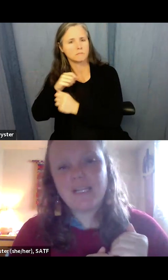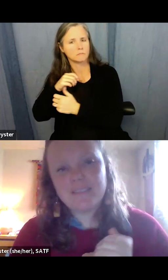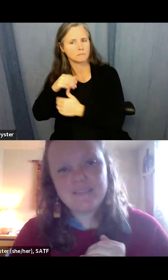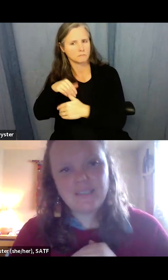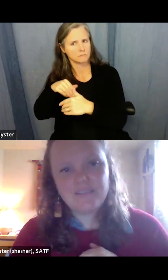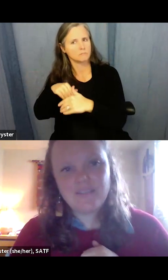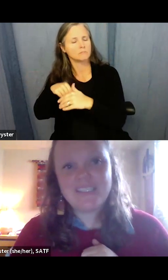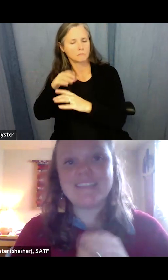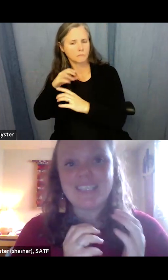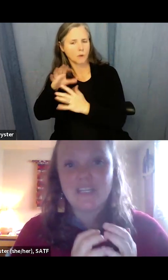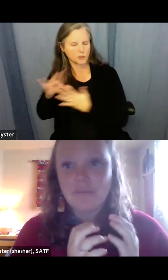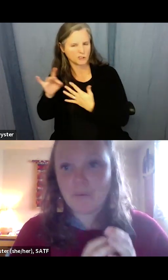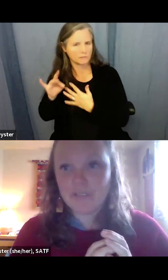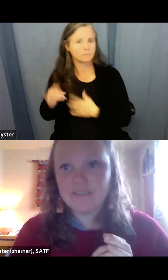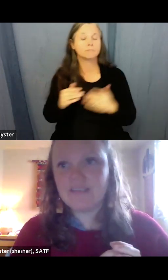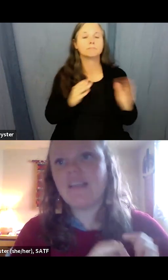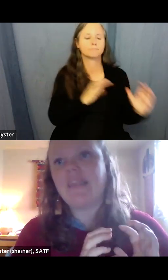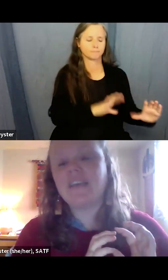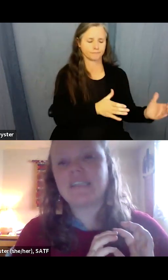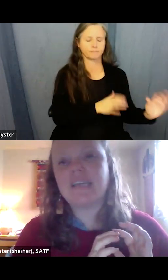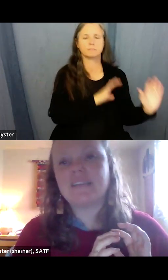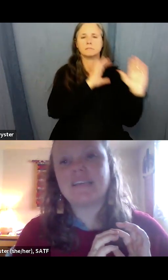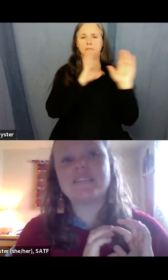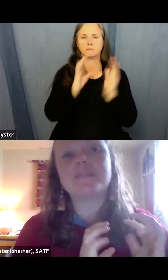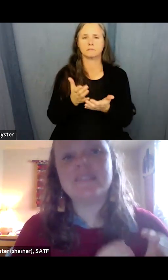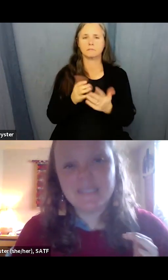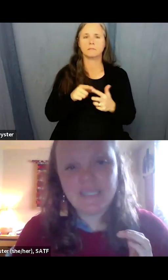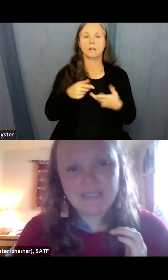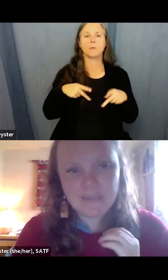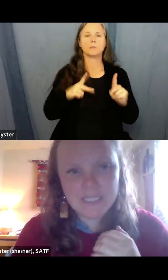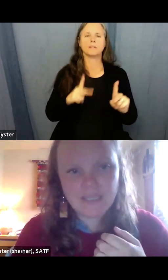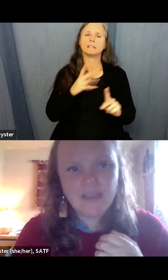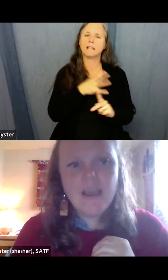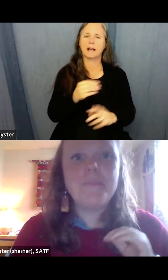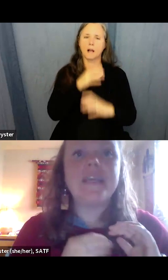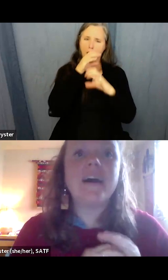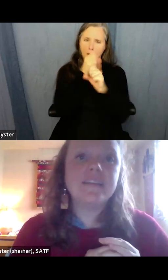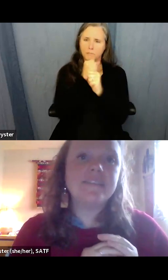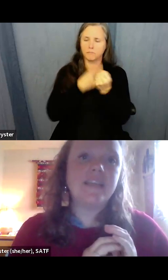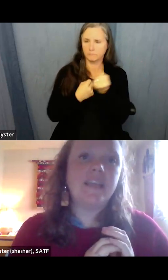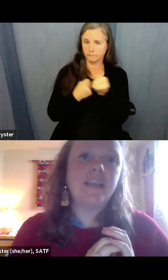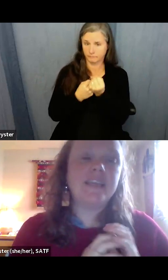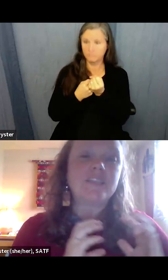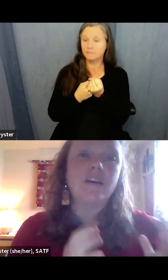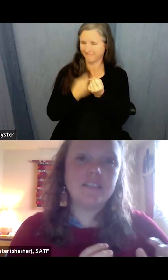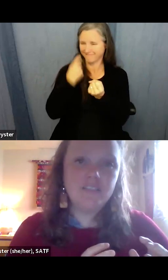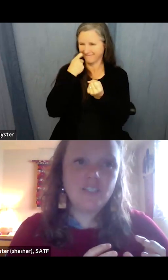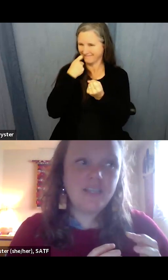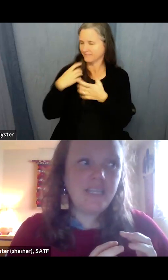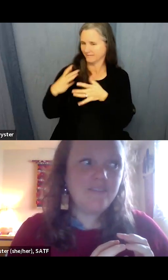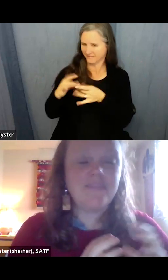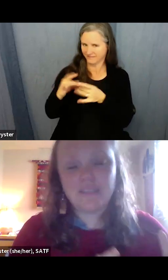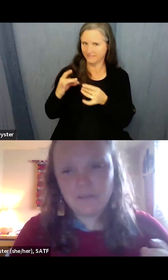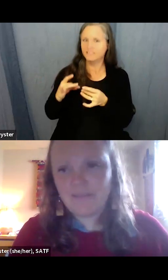go through that list of designated reporters, they are explicitly exempted because they